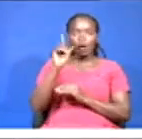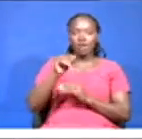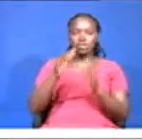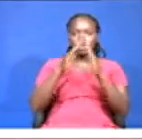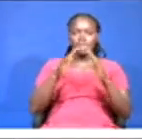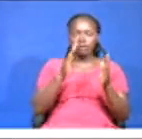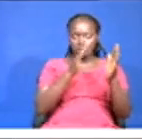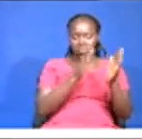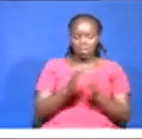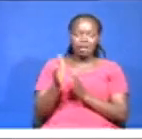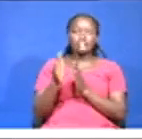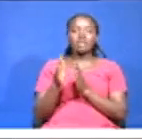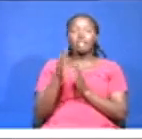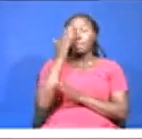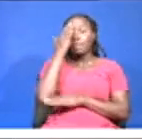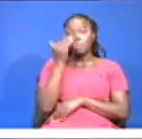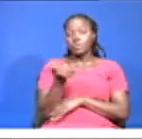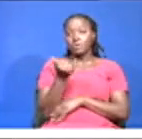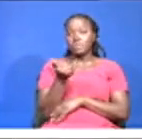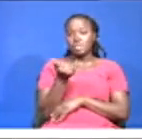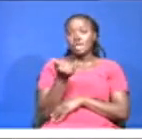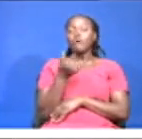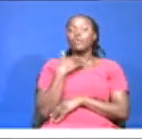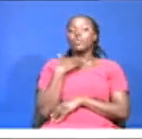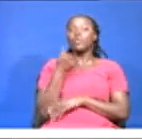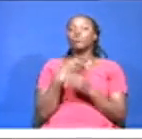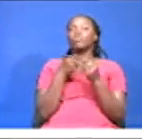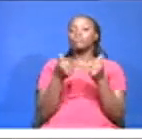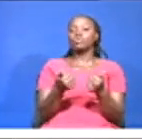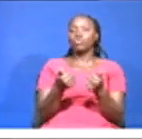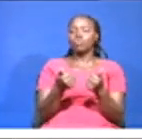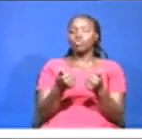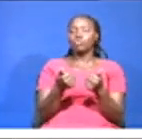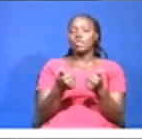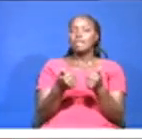plan, because we want to sort out the